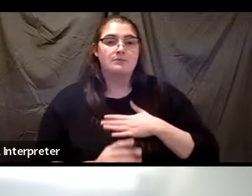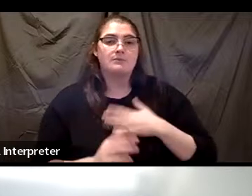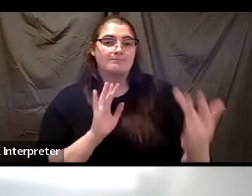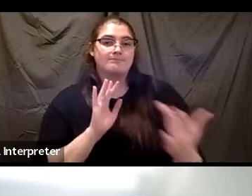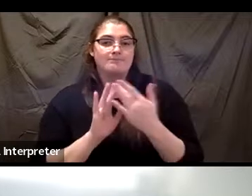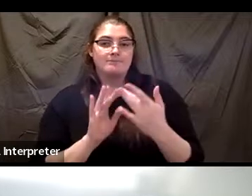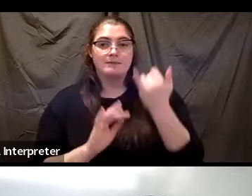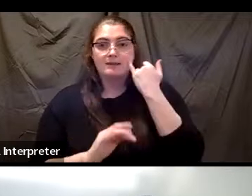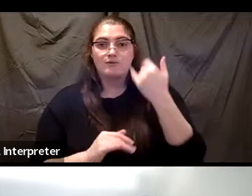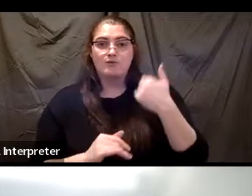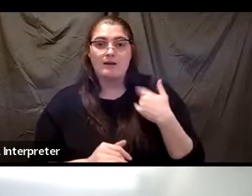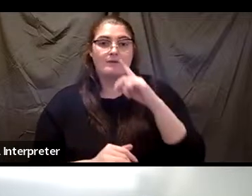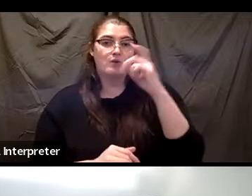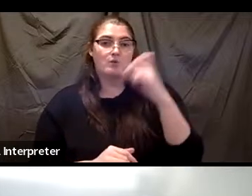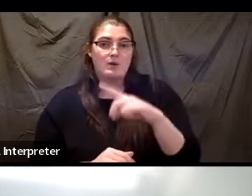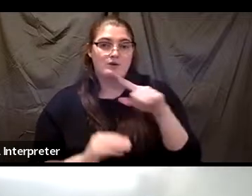that.